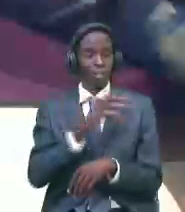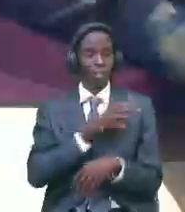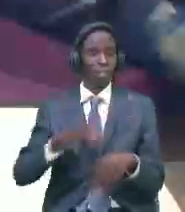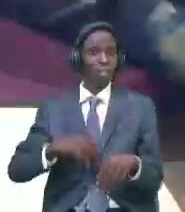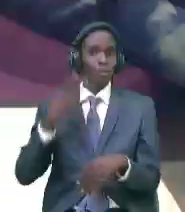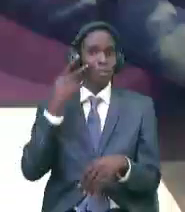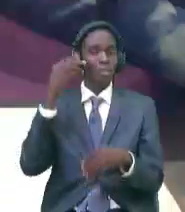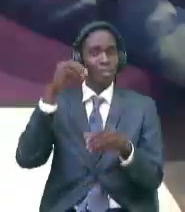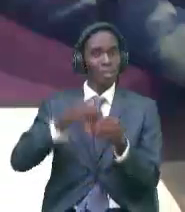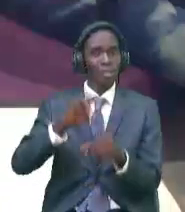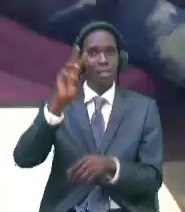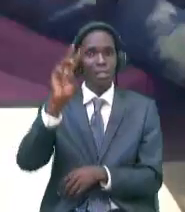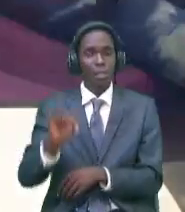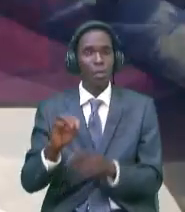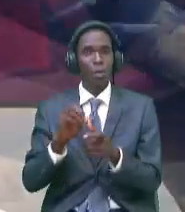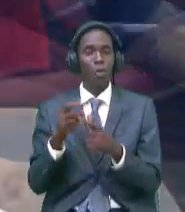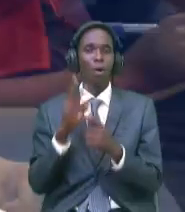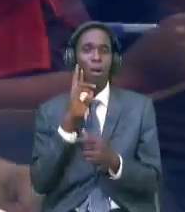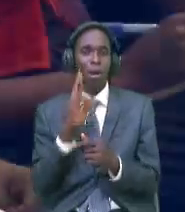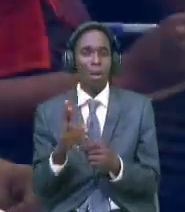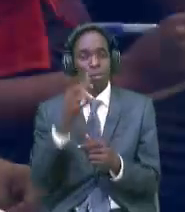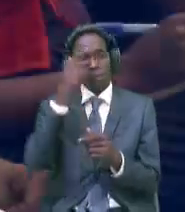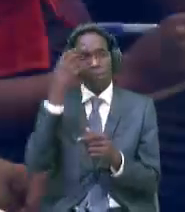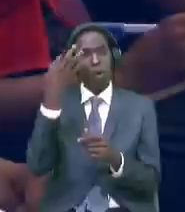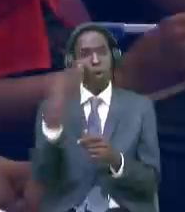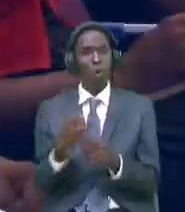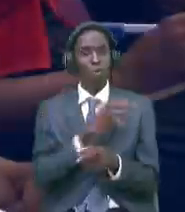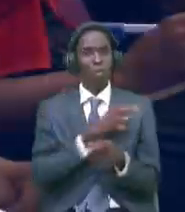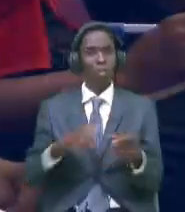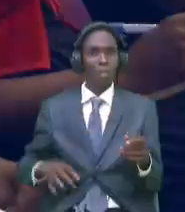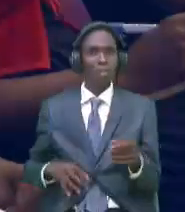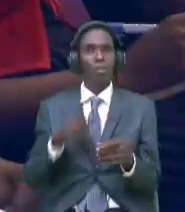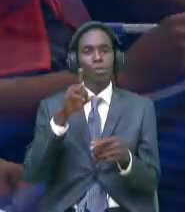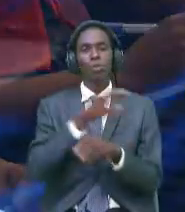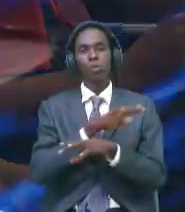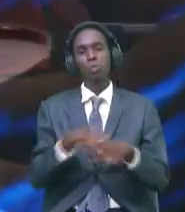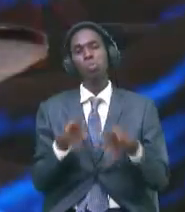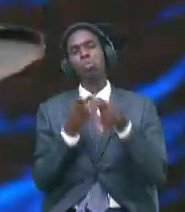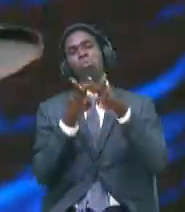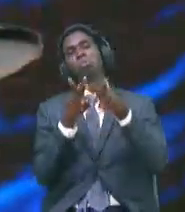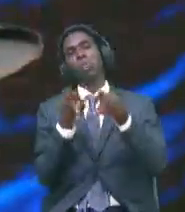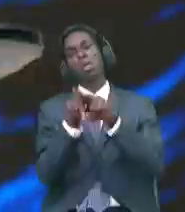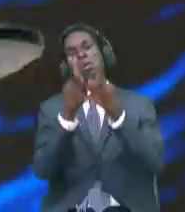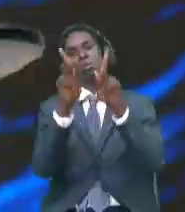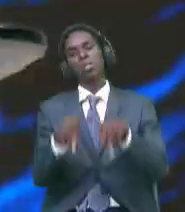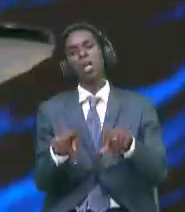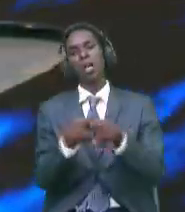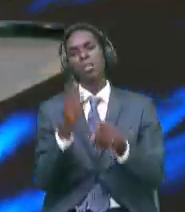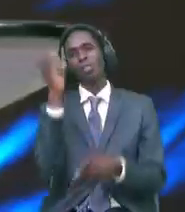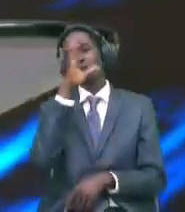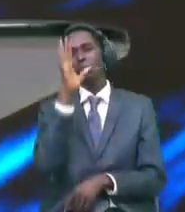on him, on her, because of Christ, you don't look at him as a stranger anymore. You